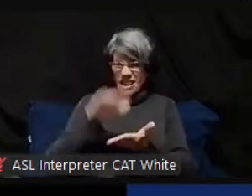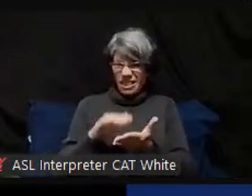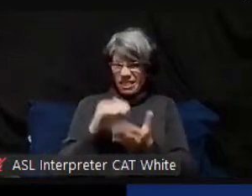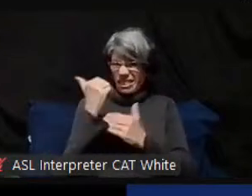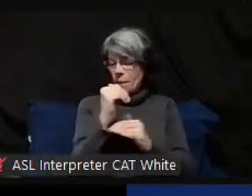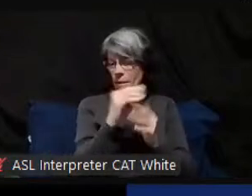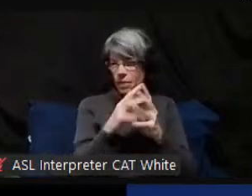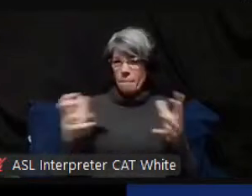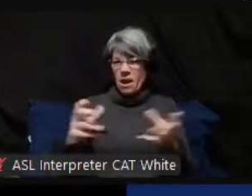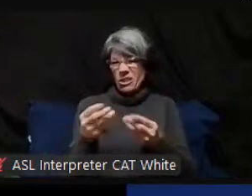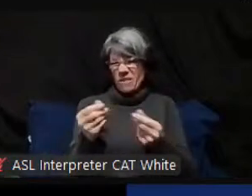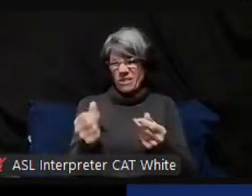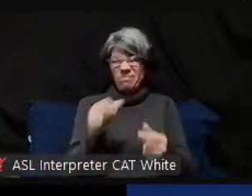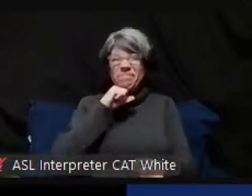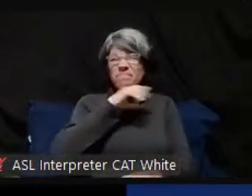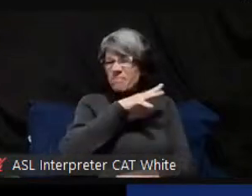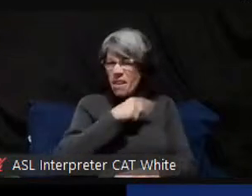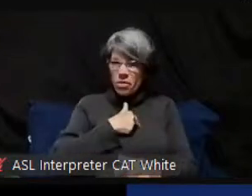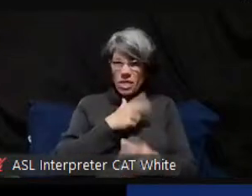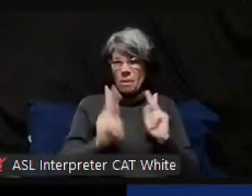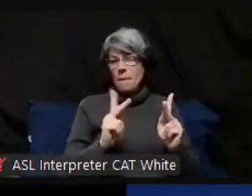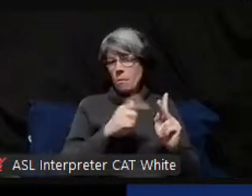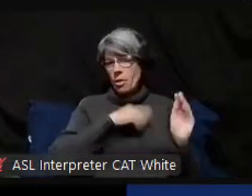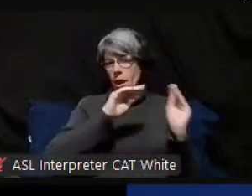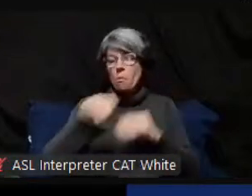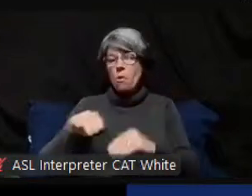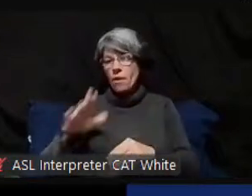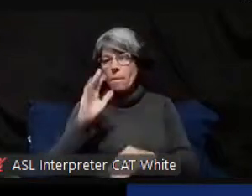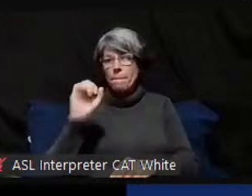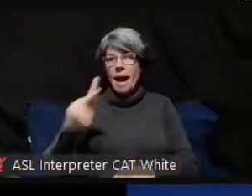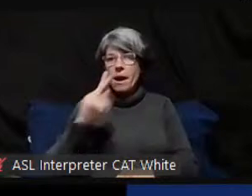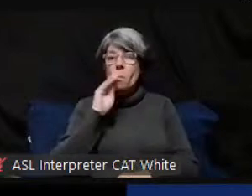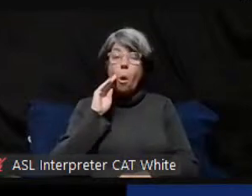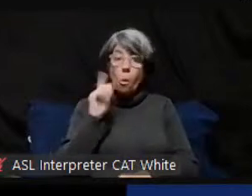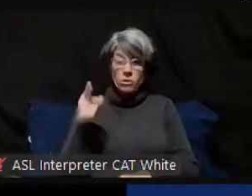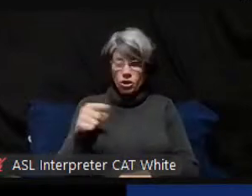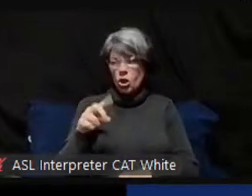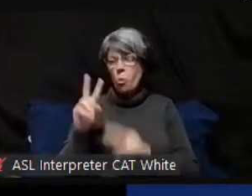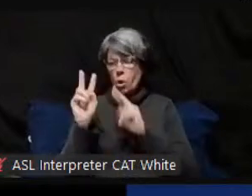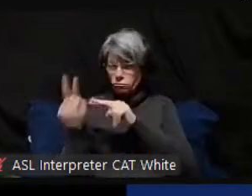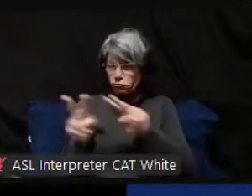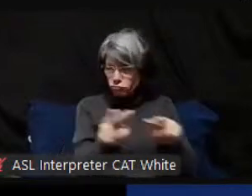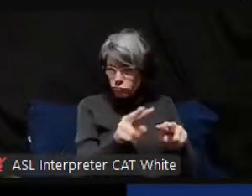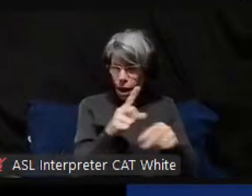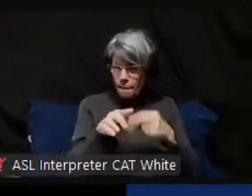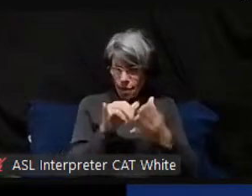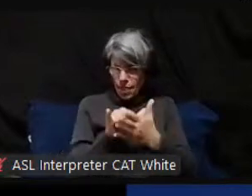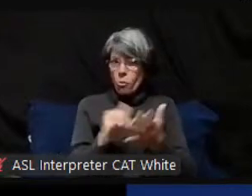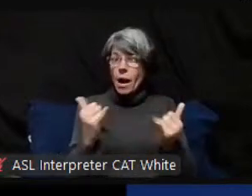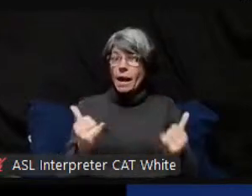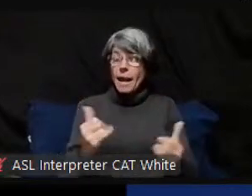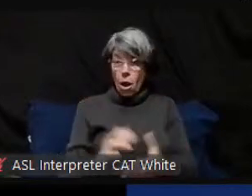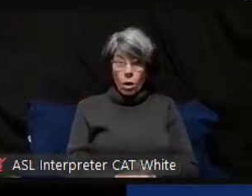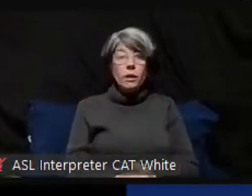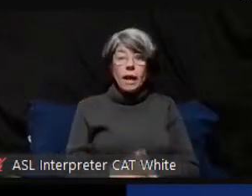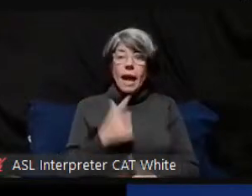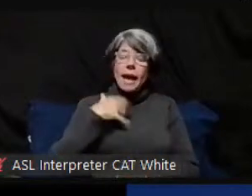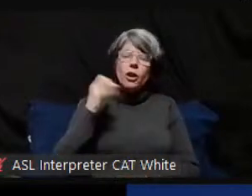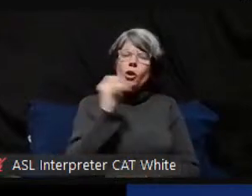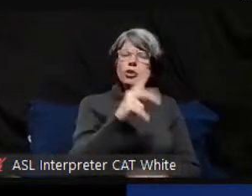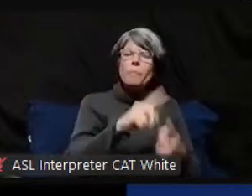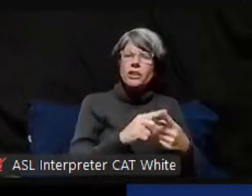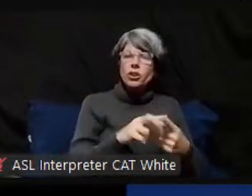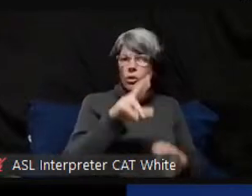those that are re-inhabiting their homes. So that is something that we're looking at right now. Again, it all goes back to the rights